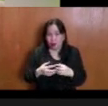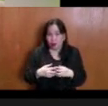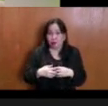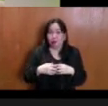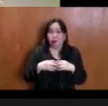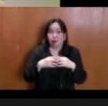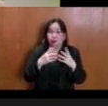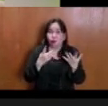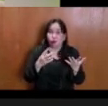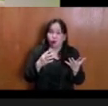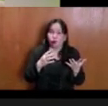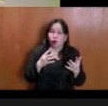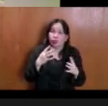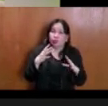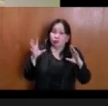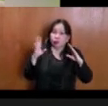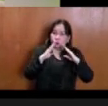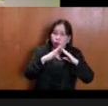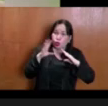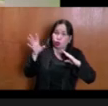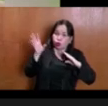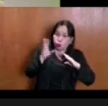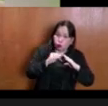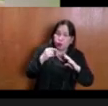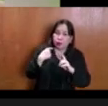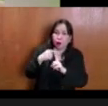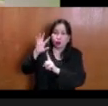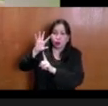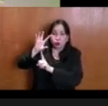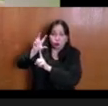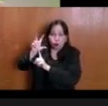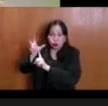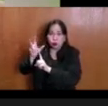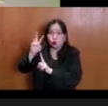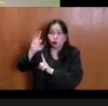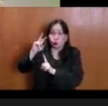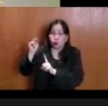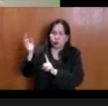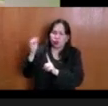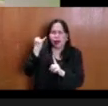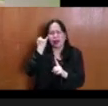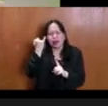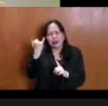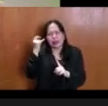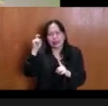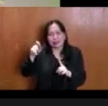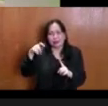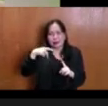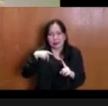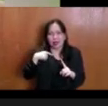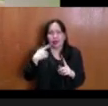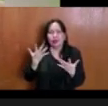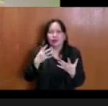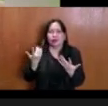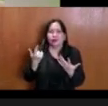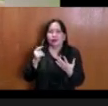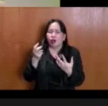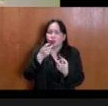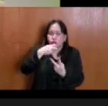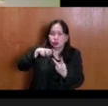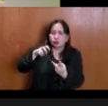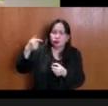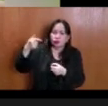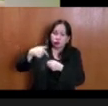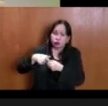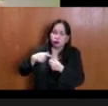developing more of our solar and wind resources? No, we have to find other mechanisms. We have to find transition fuels and